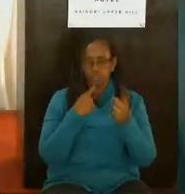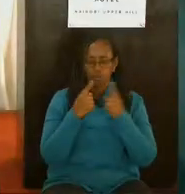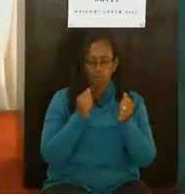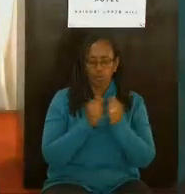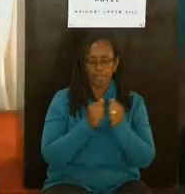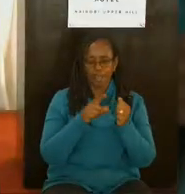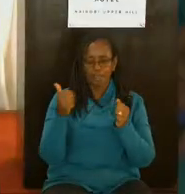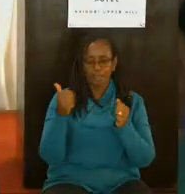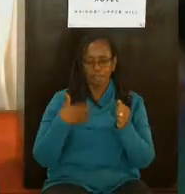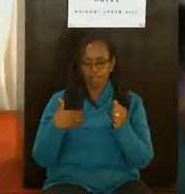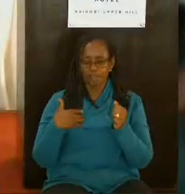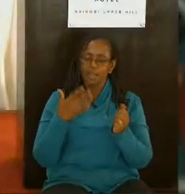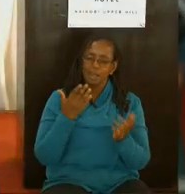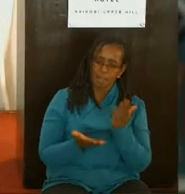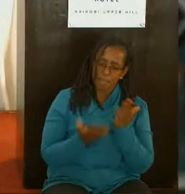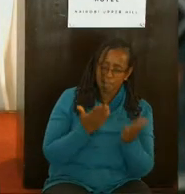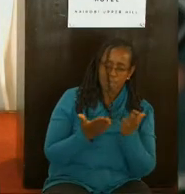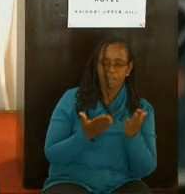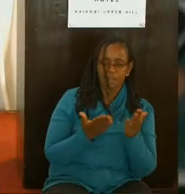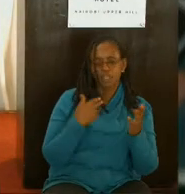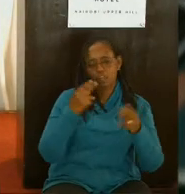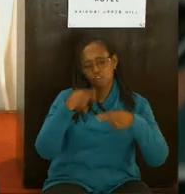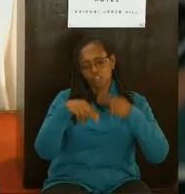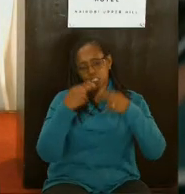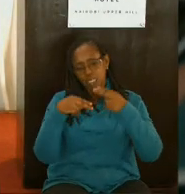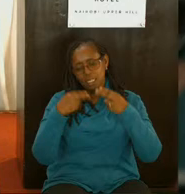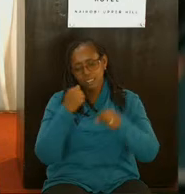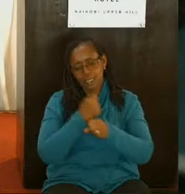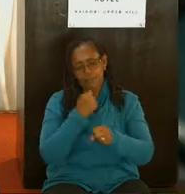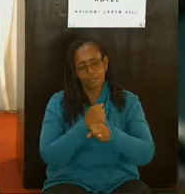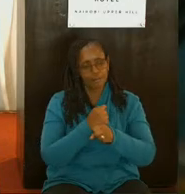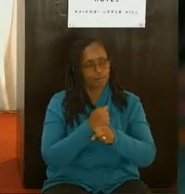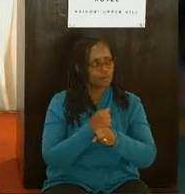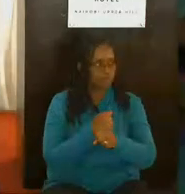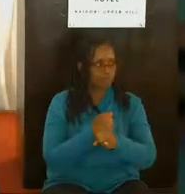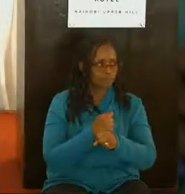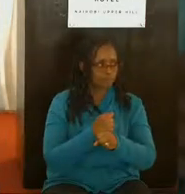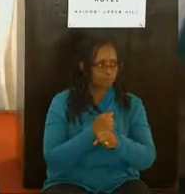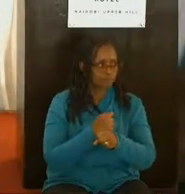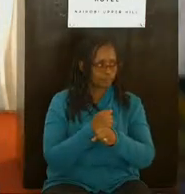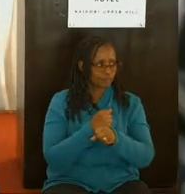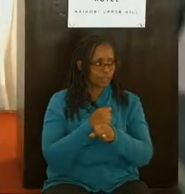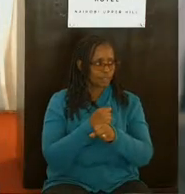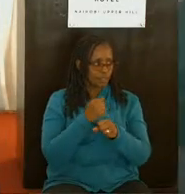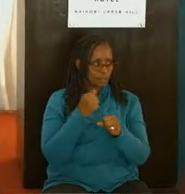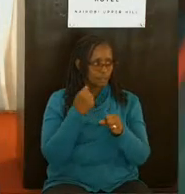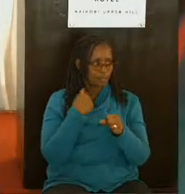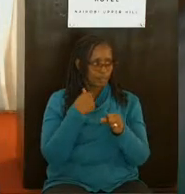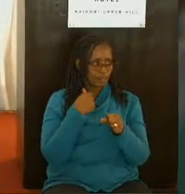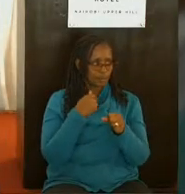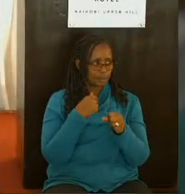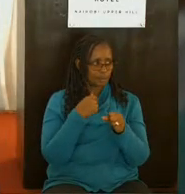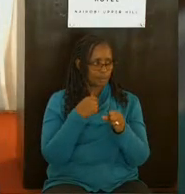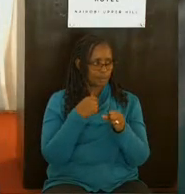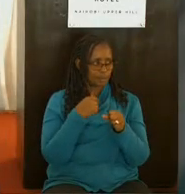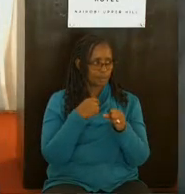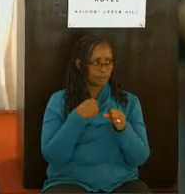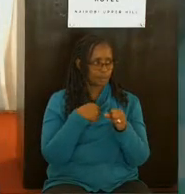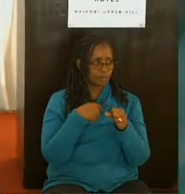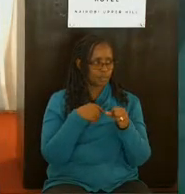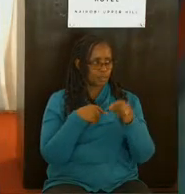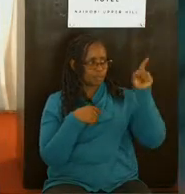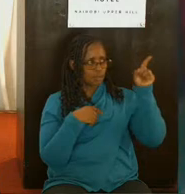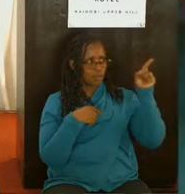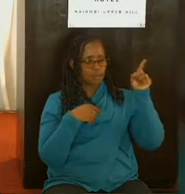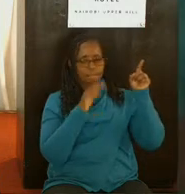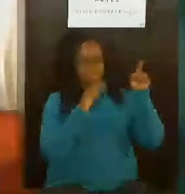your colleagues and probably the the hotel staff now I have a lost and found um I don't know who